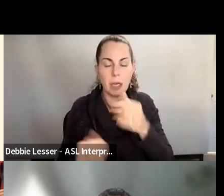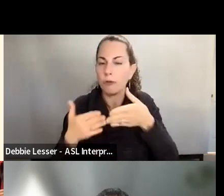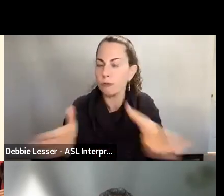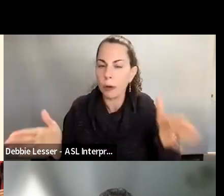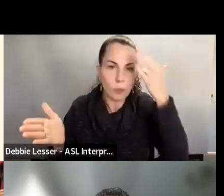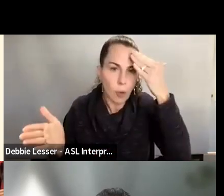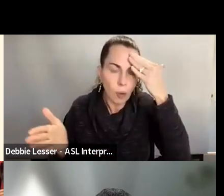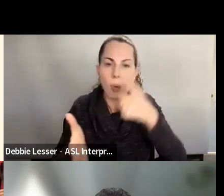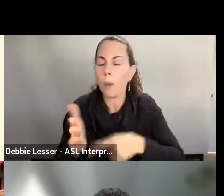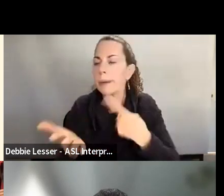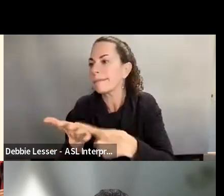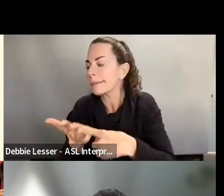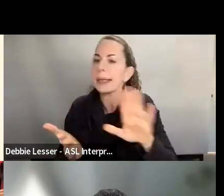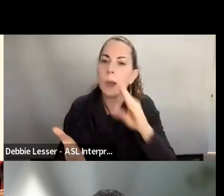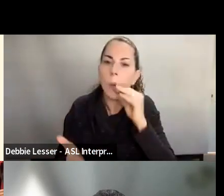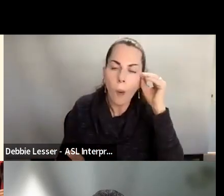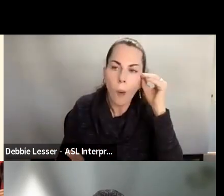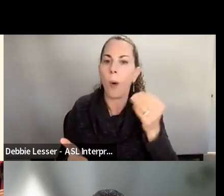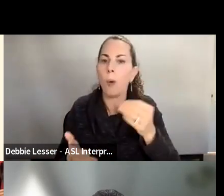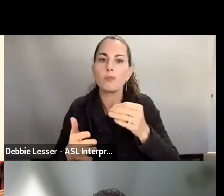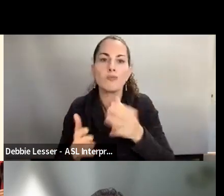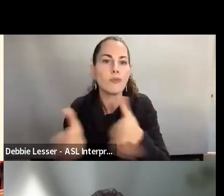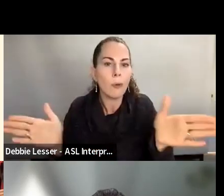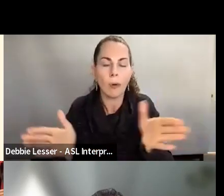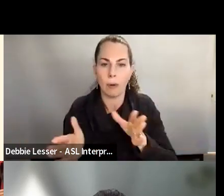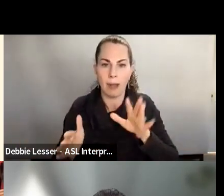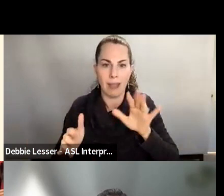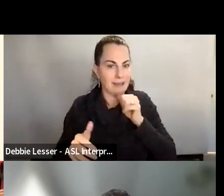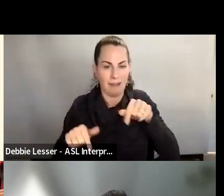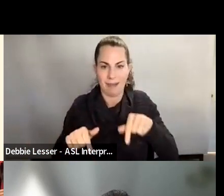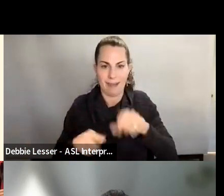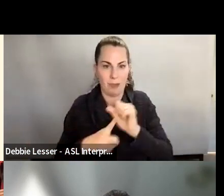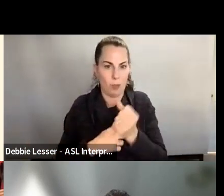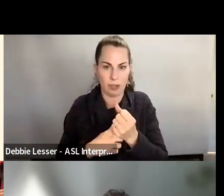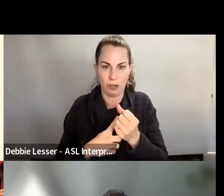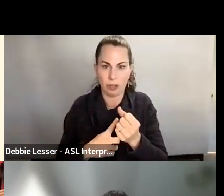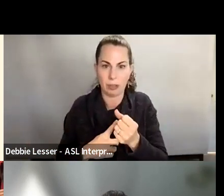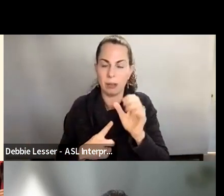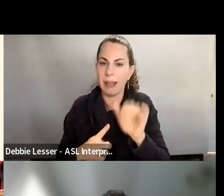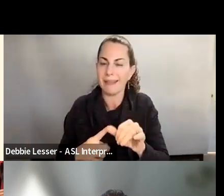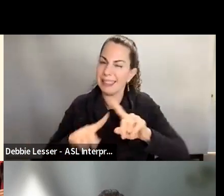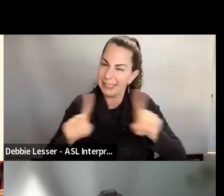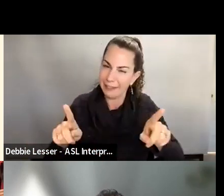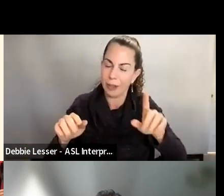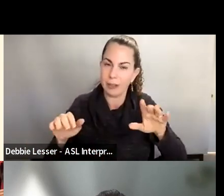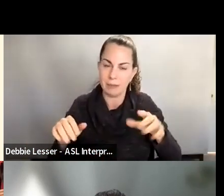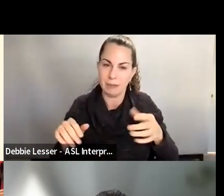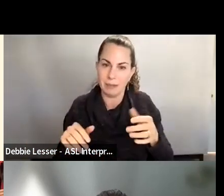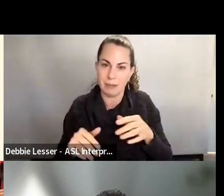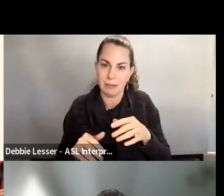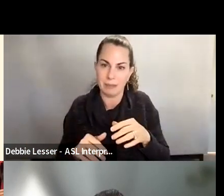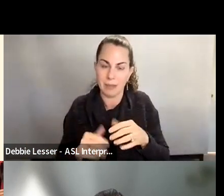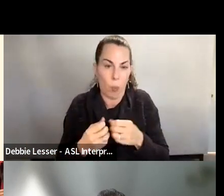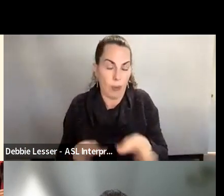about when you were in your house. That's not this setting. That is knowledge, but it is not this setting. It is not the setting we need. And without